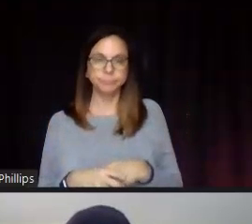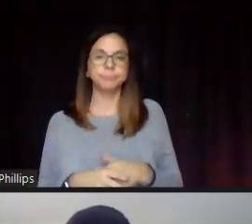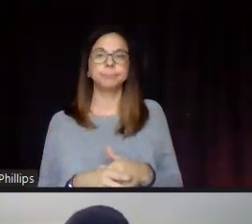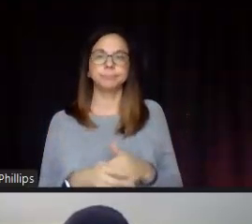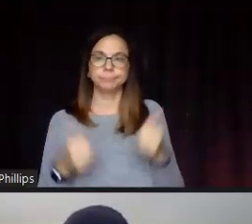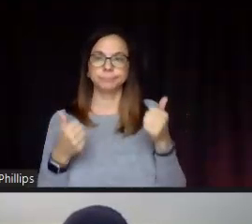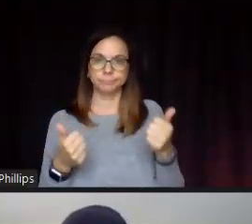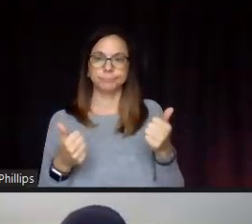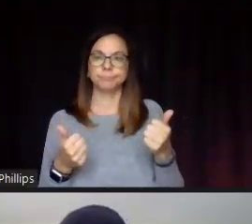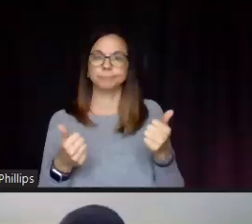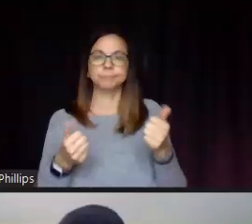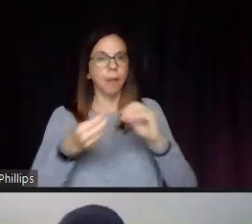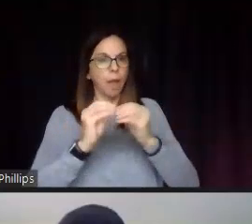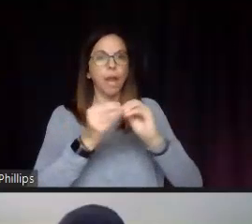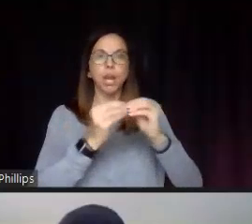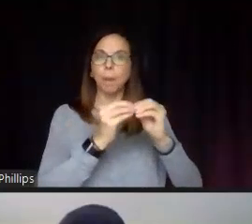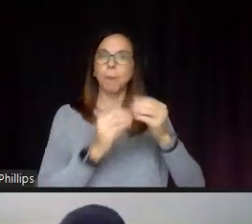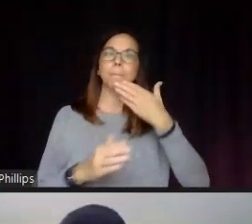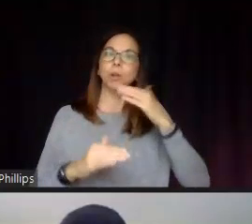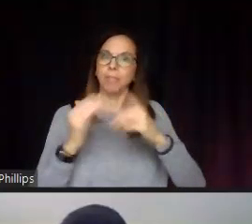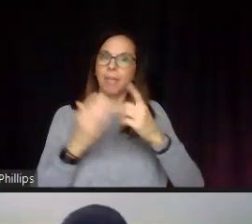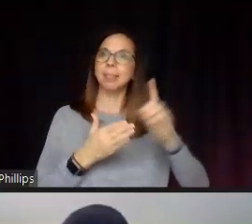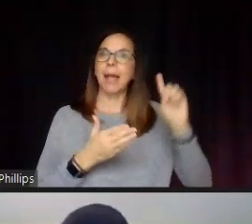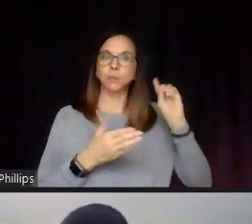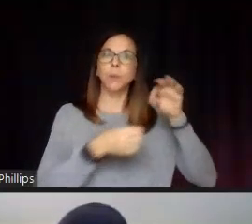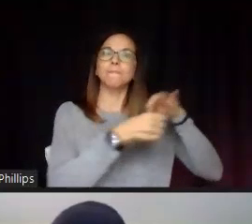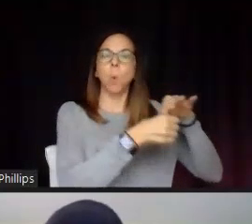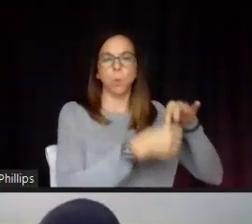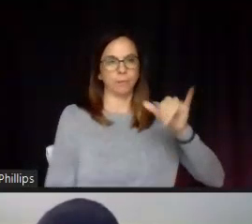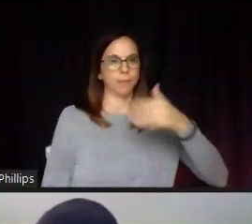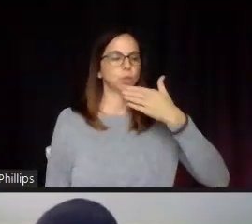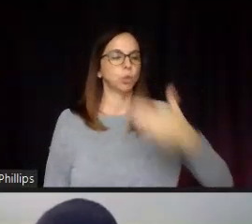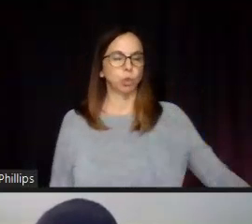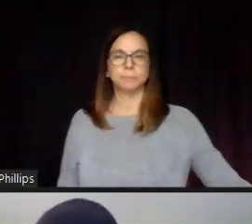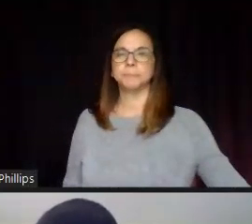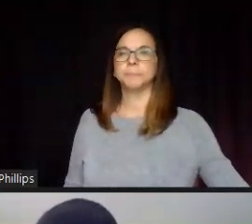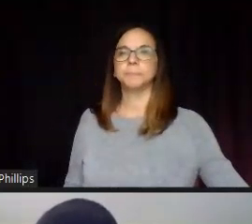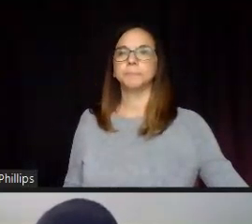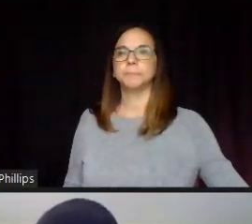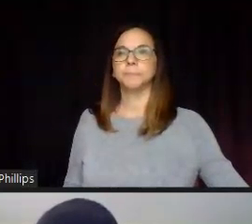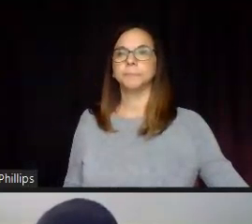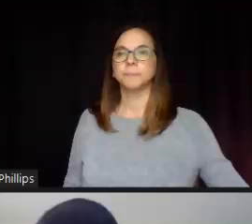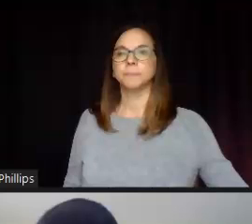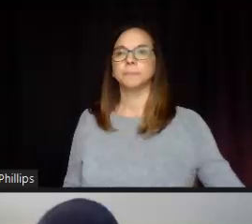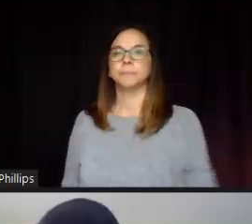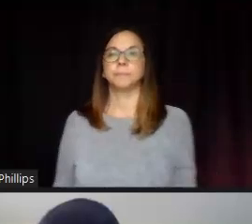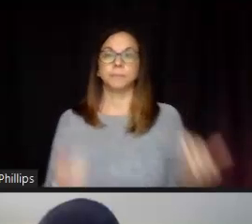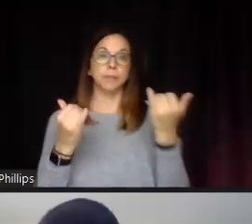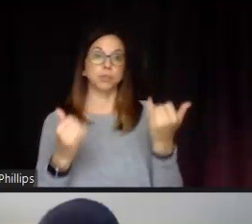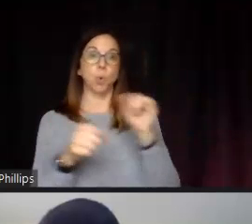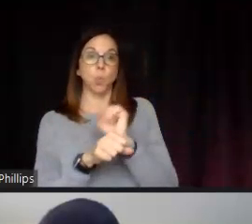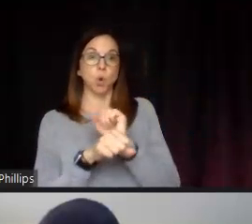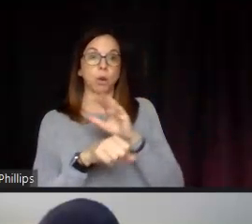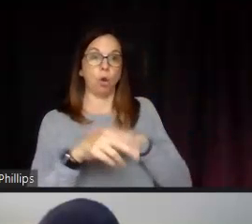Okay, our numbers are definitely better than they were last week, so we're getting there. Today we're working on the same two